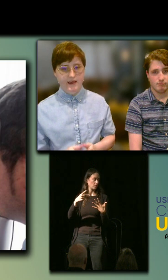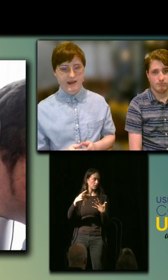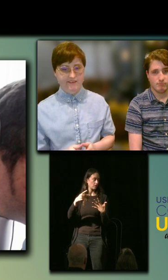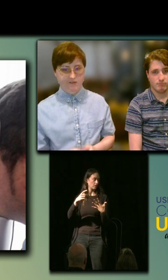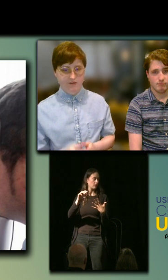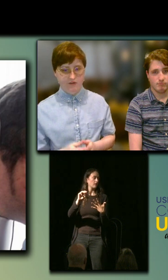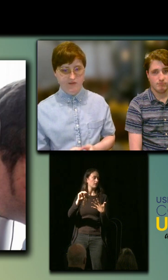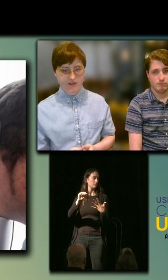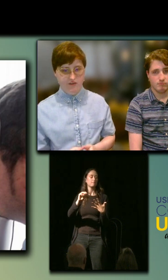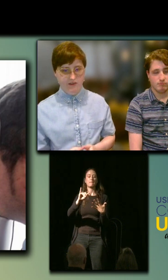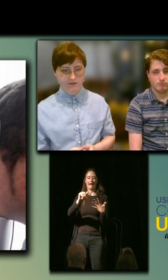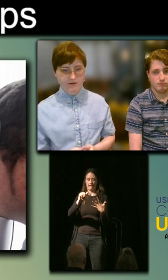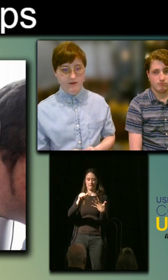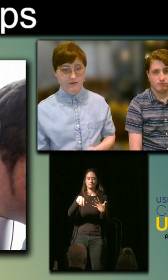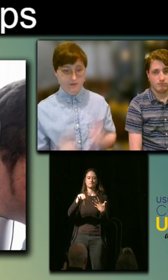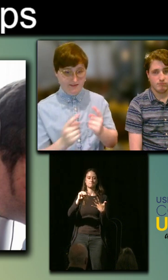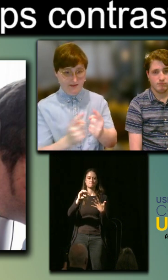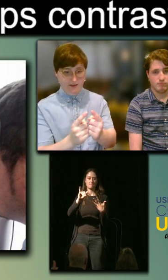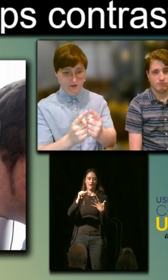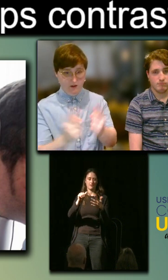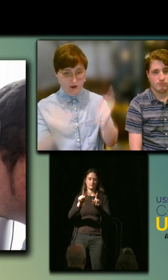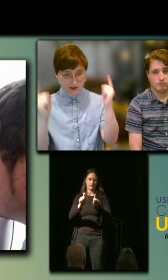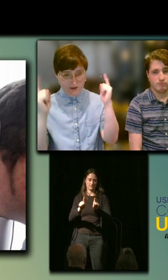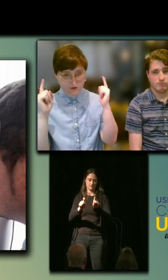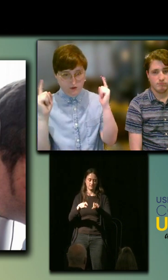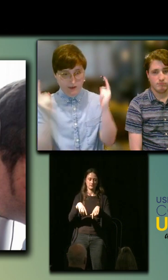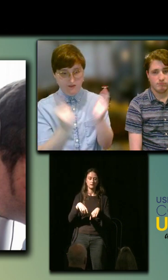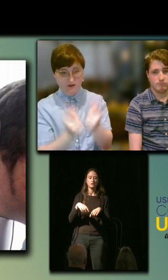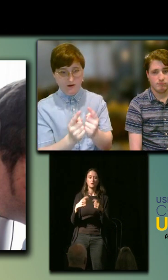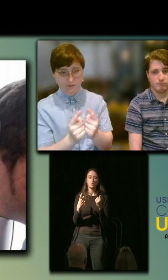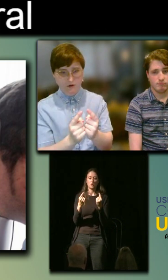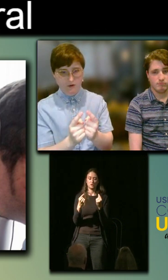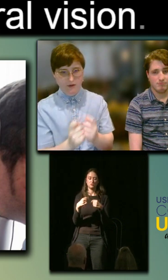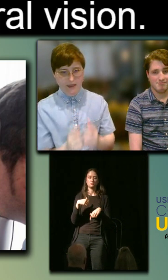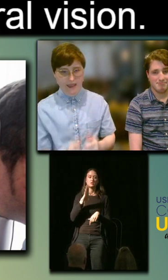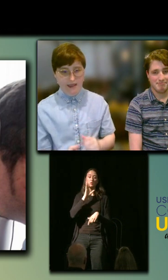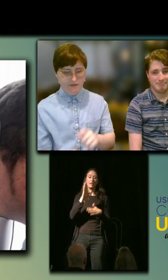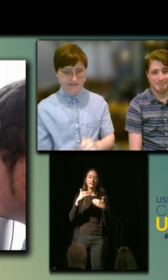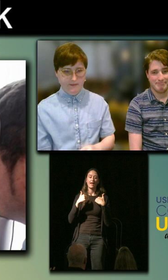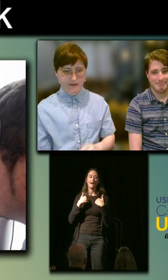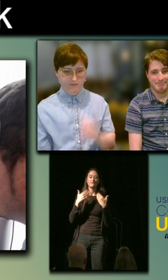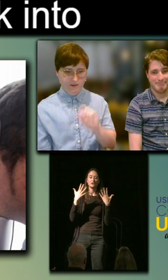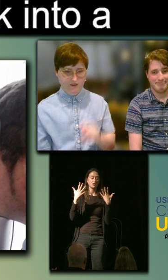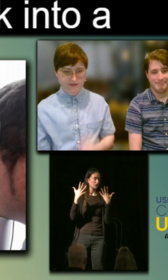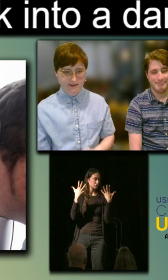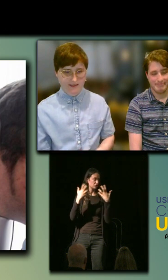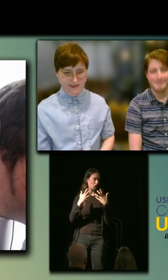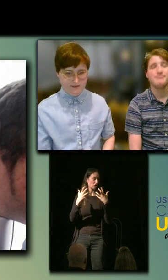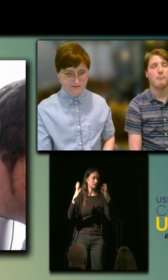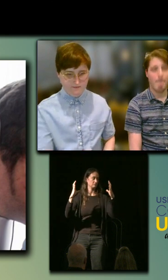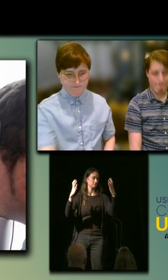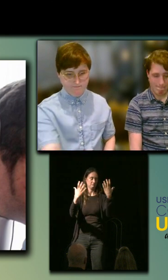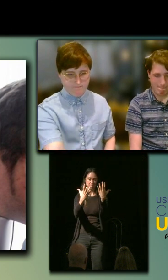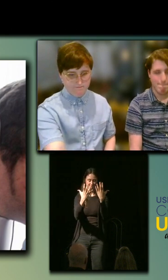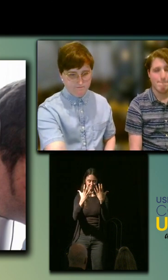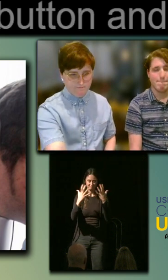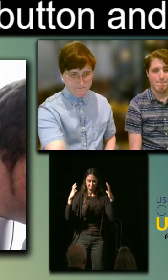sensitivity of central vision. So basically you look into a dark bowl and press a button when you see a light.